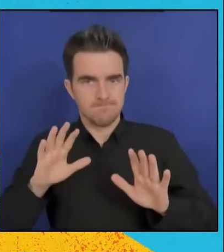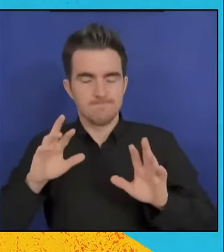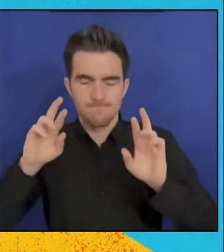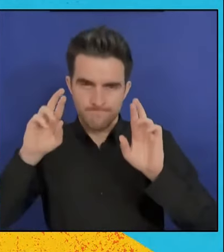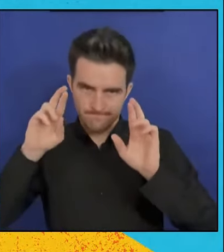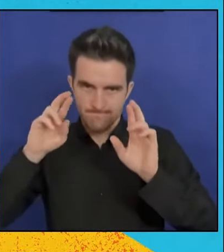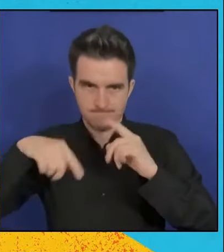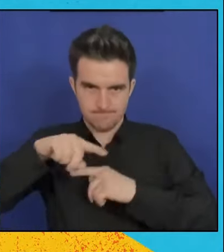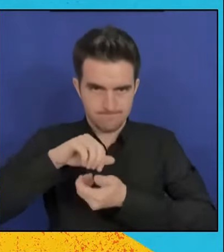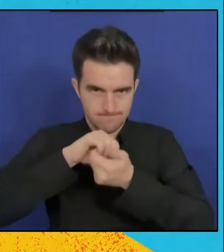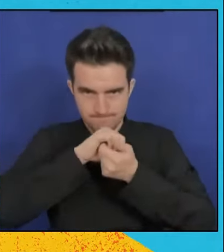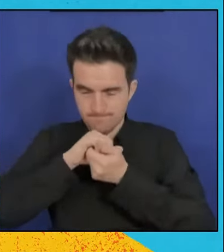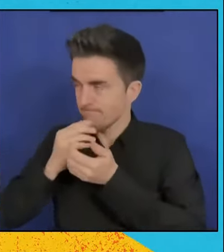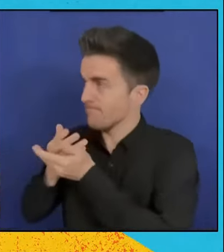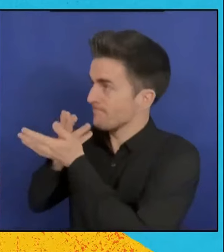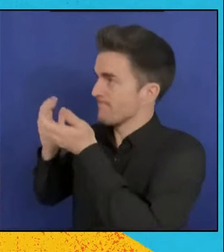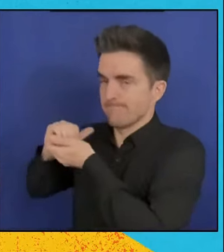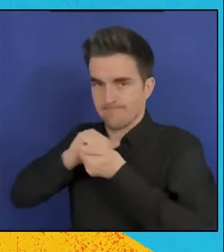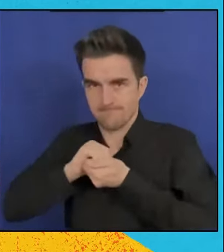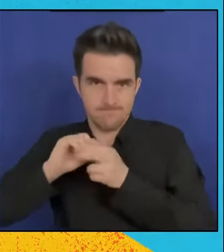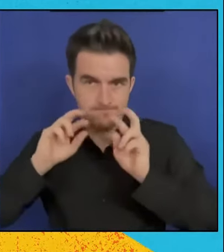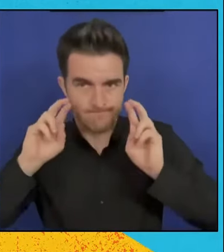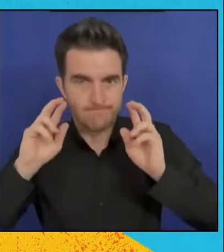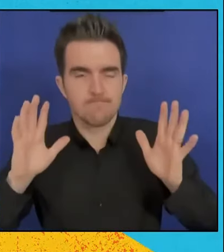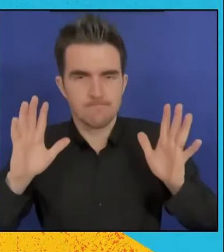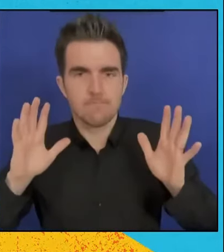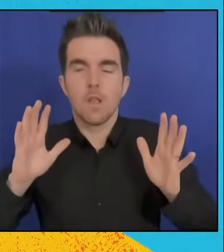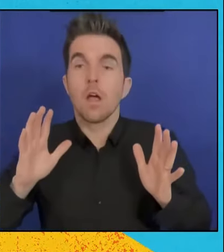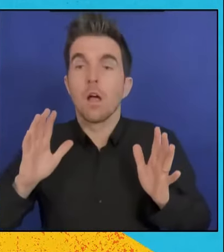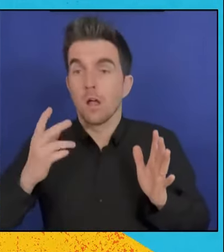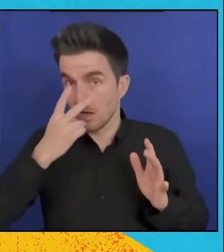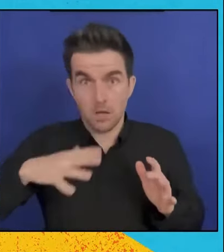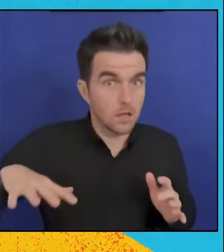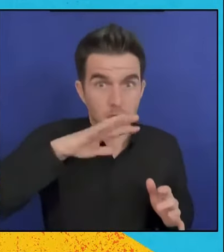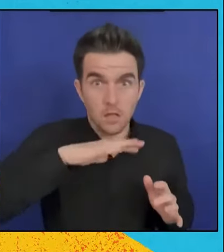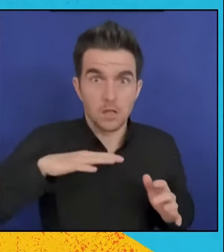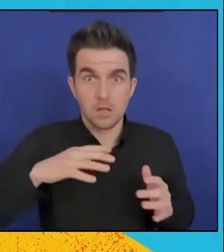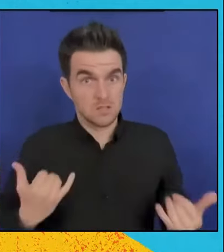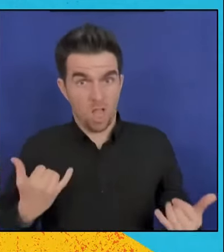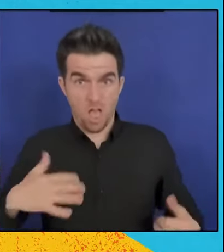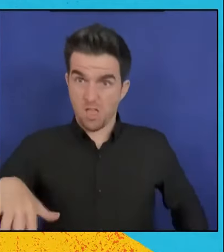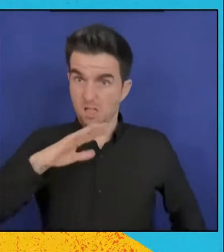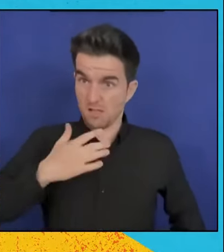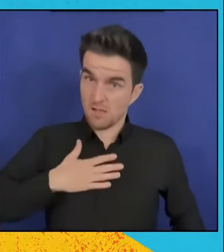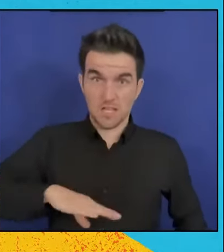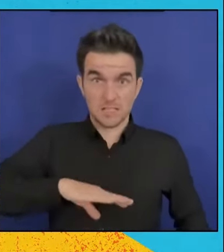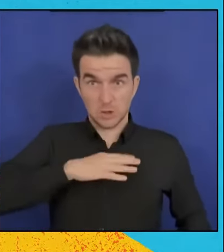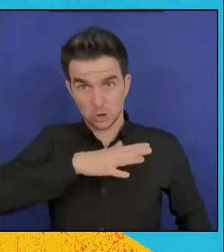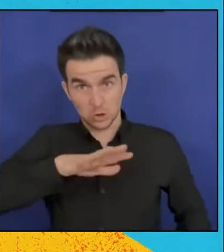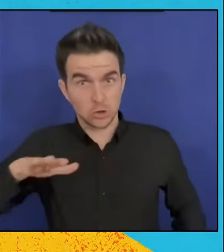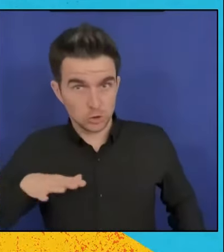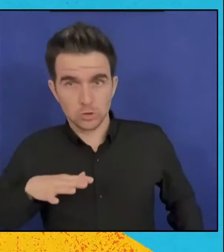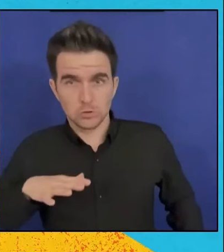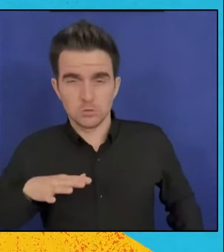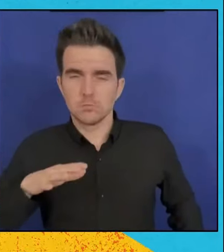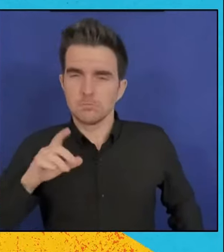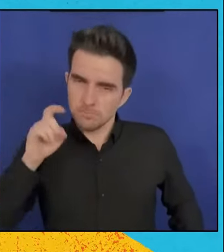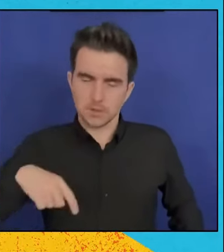require transformation change. And today, the spotlight session is really to give a few examples of the work we've been working